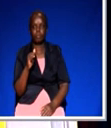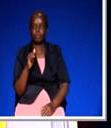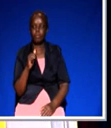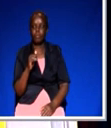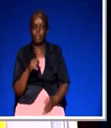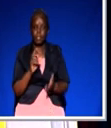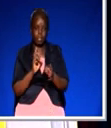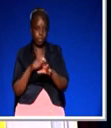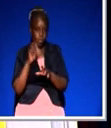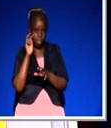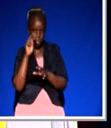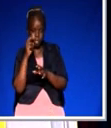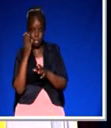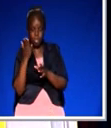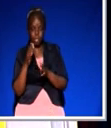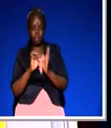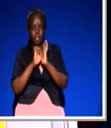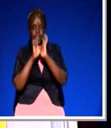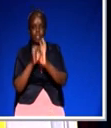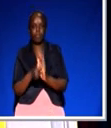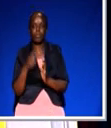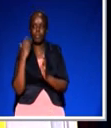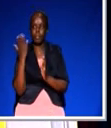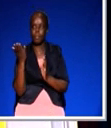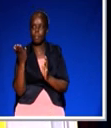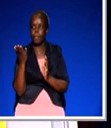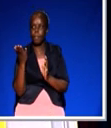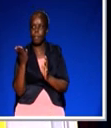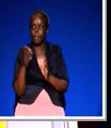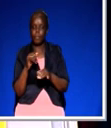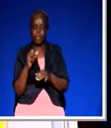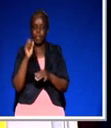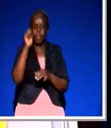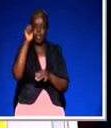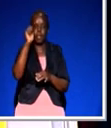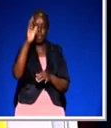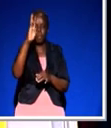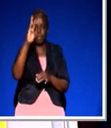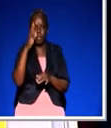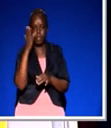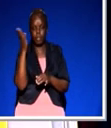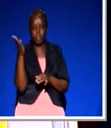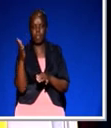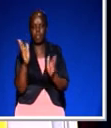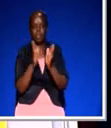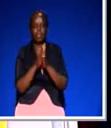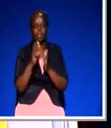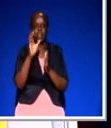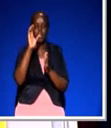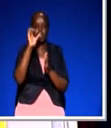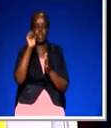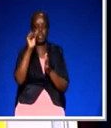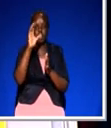As you can see, in my example here, line AB and line